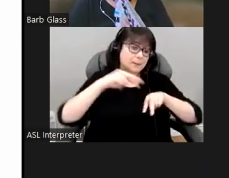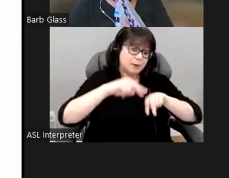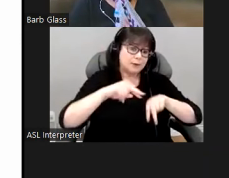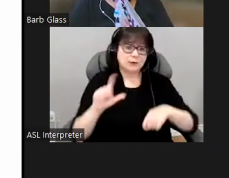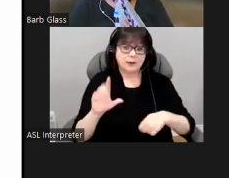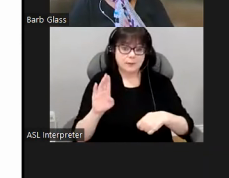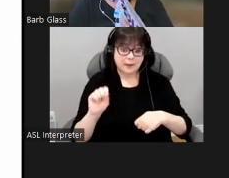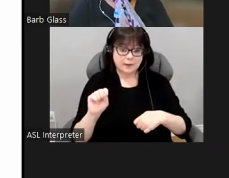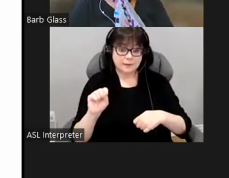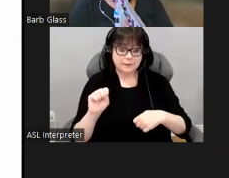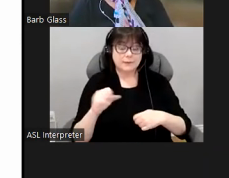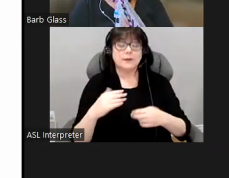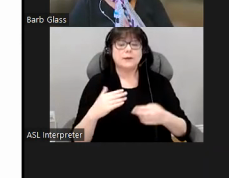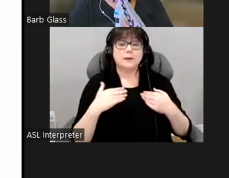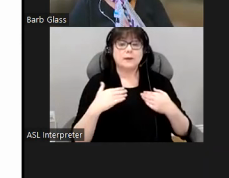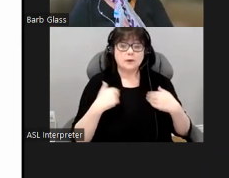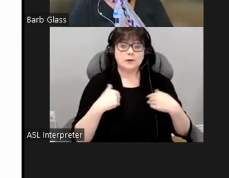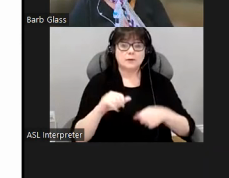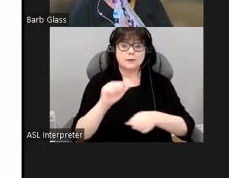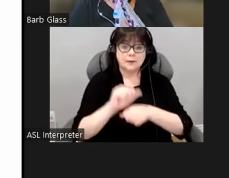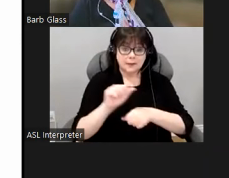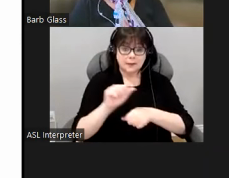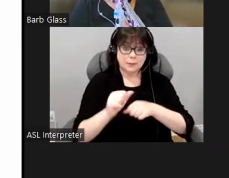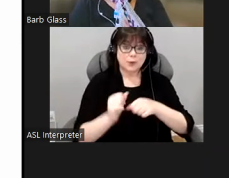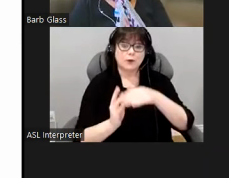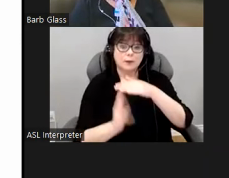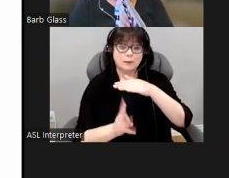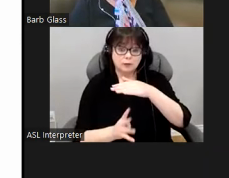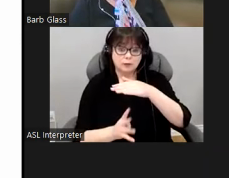of Labor, Immigration, Training, and Skills Development